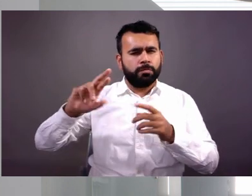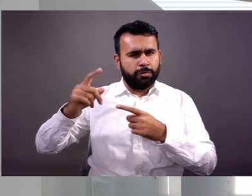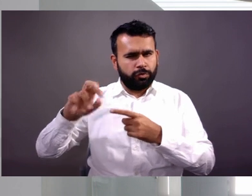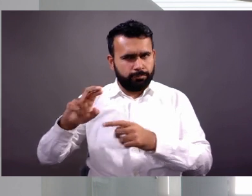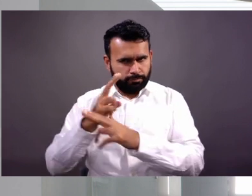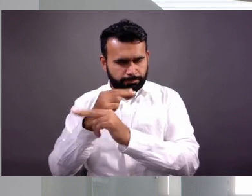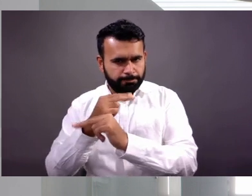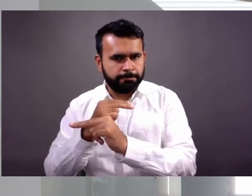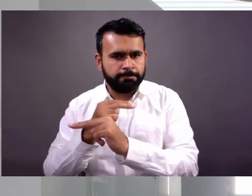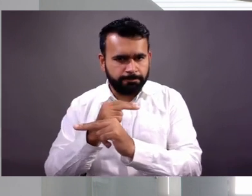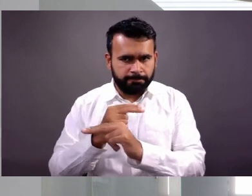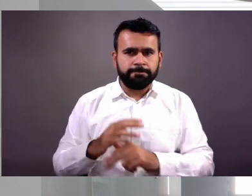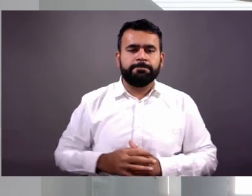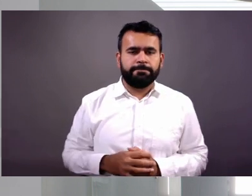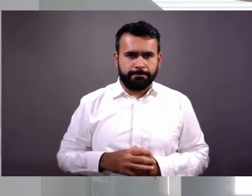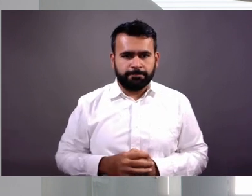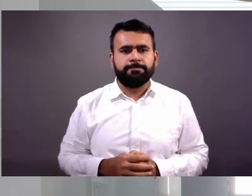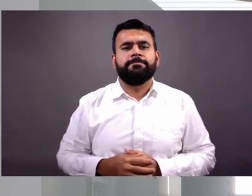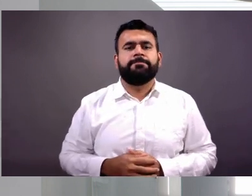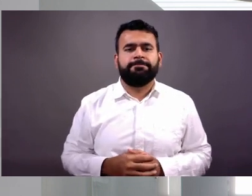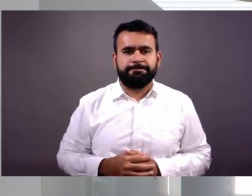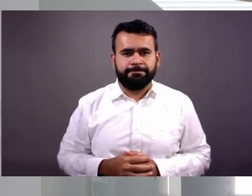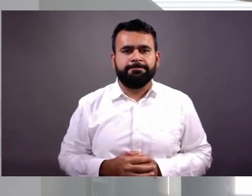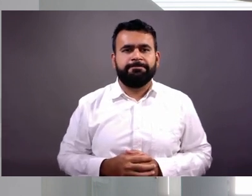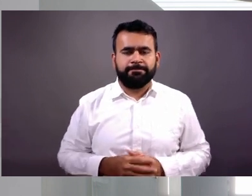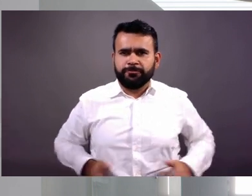Starting out with the Roger Rabbit.